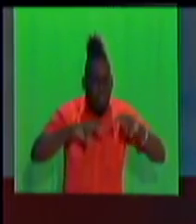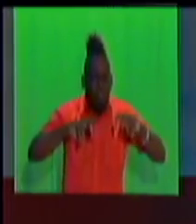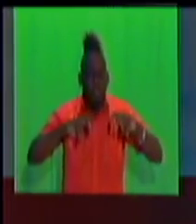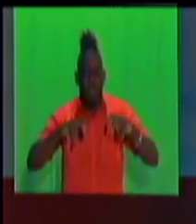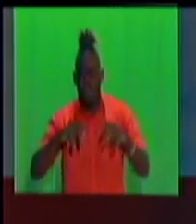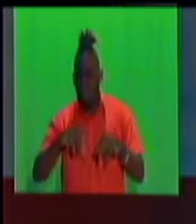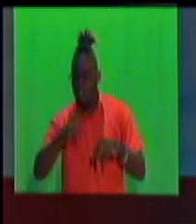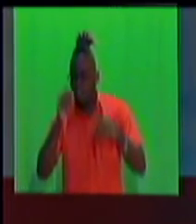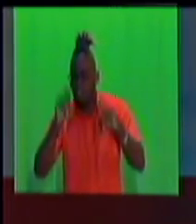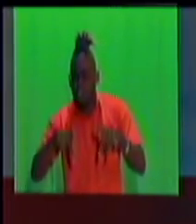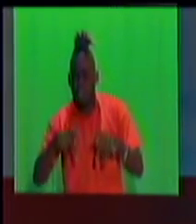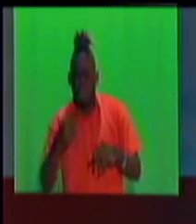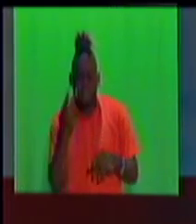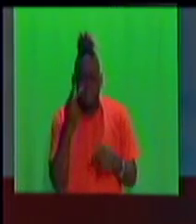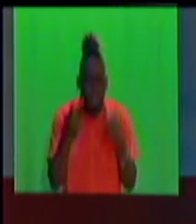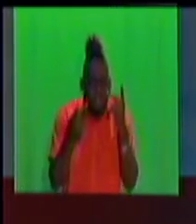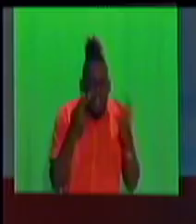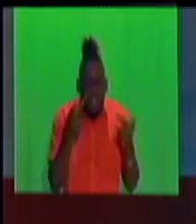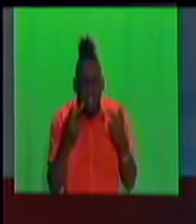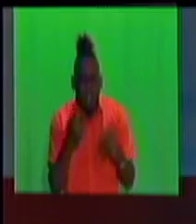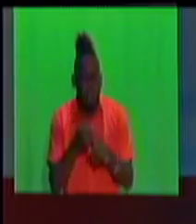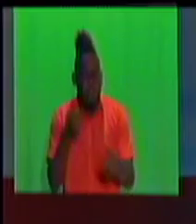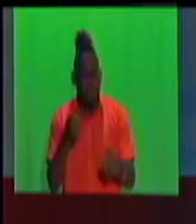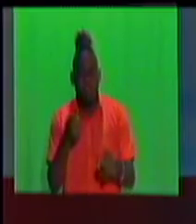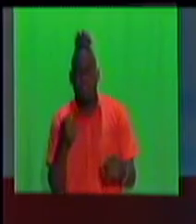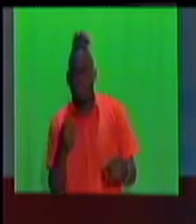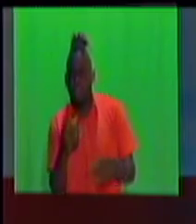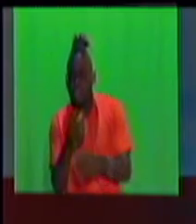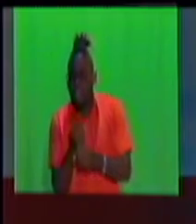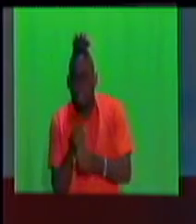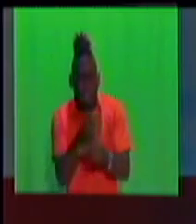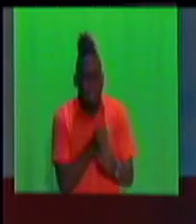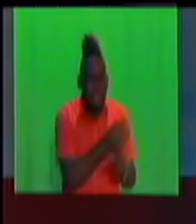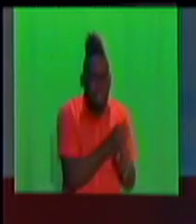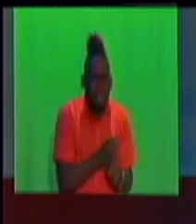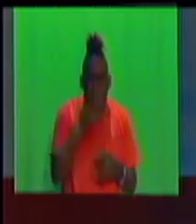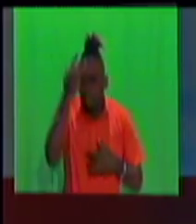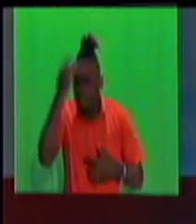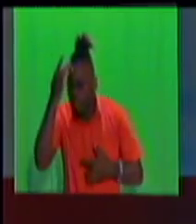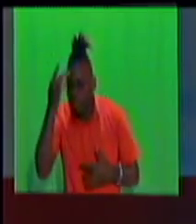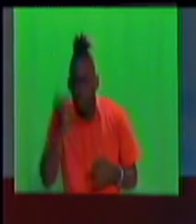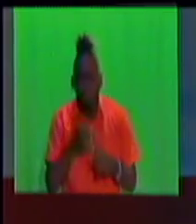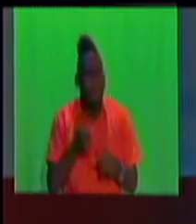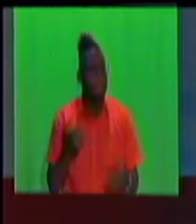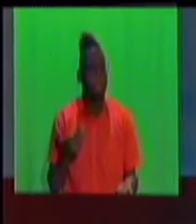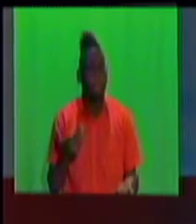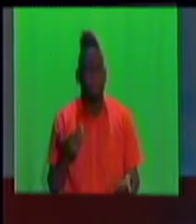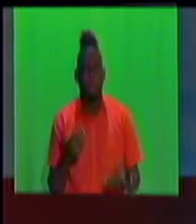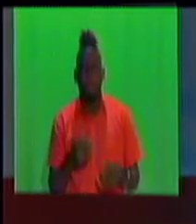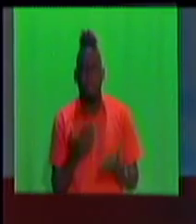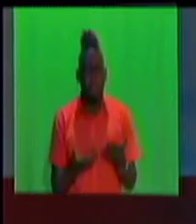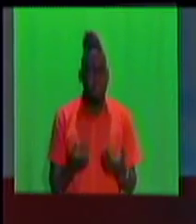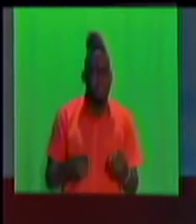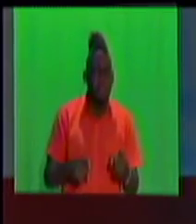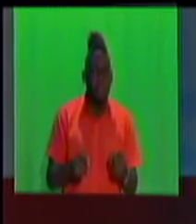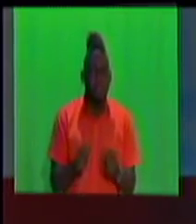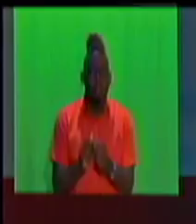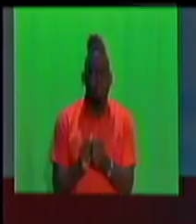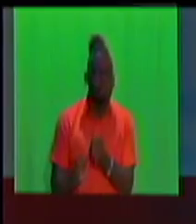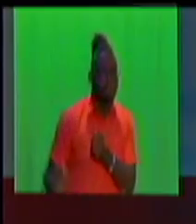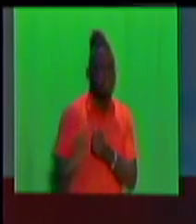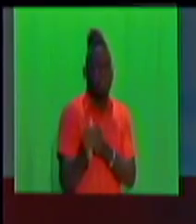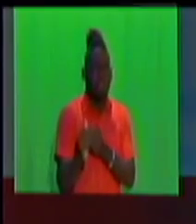of transmission, so the actual chain of transmission as well as the potential for spread, spatial and temporal